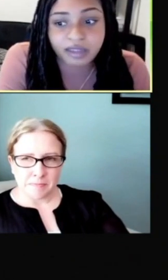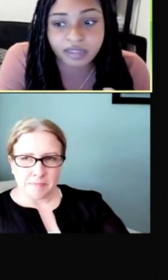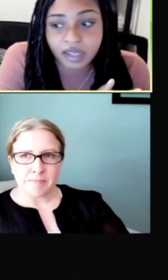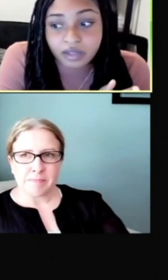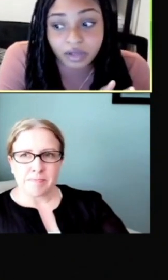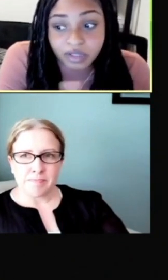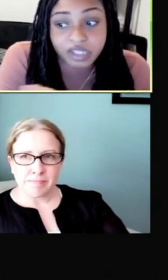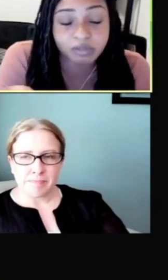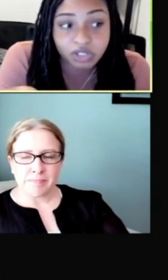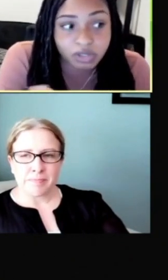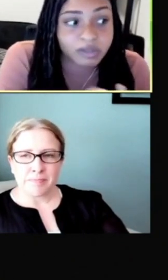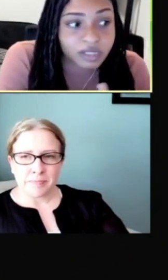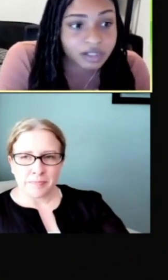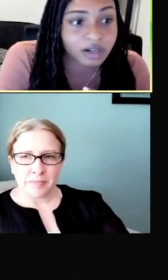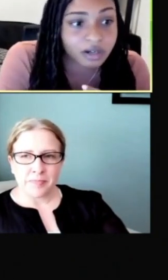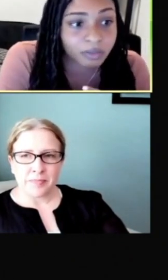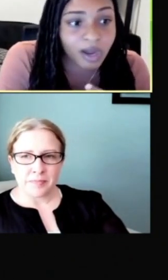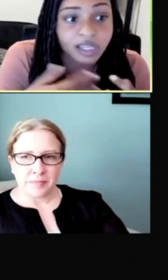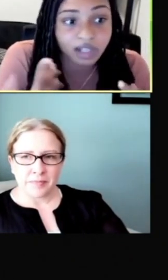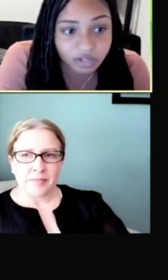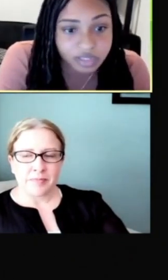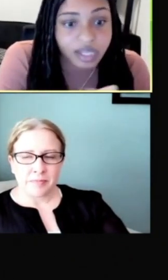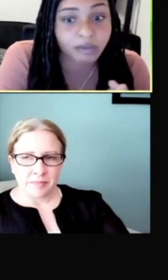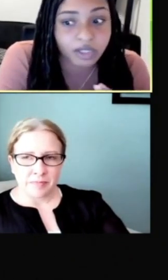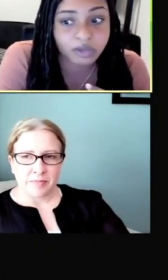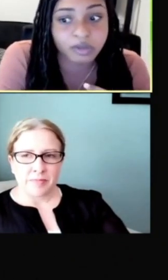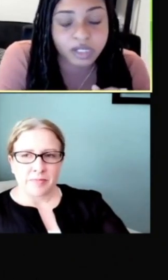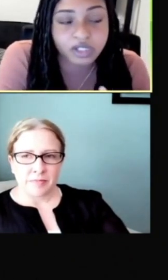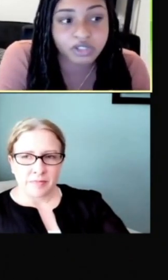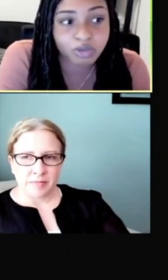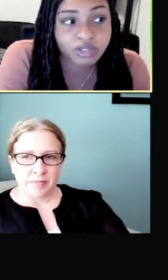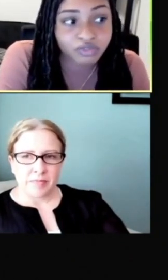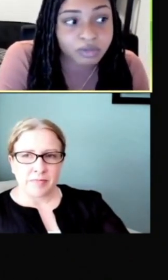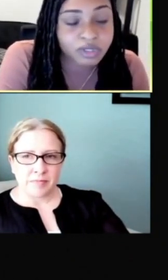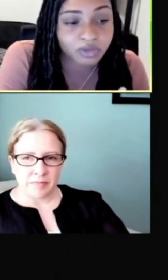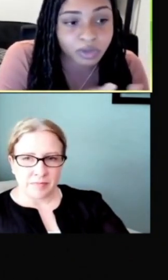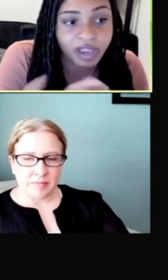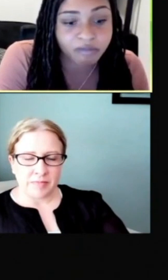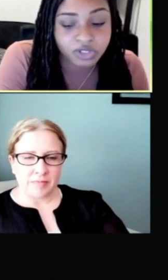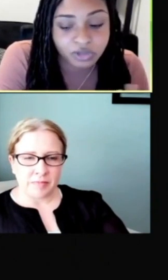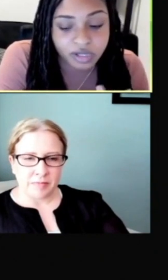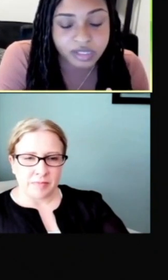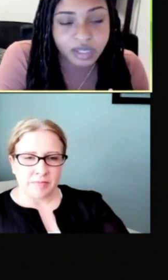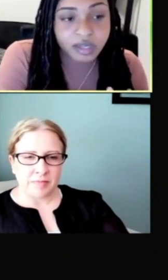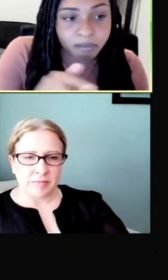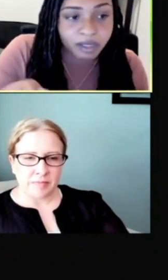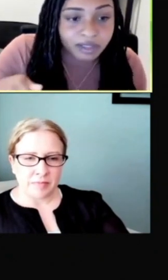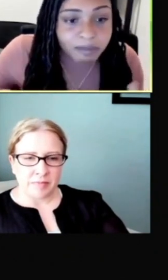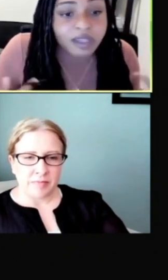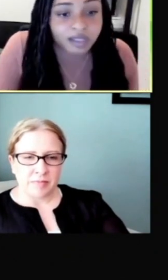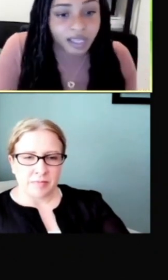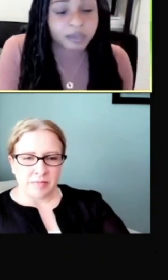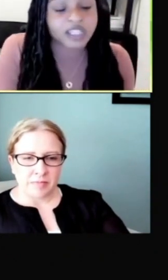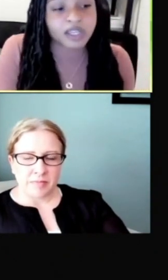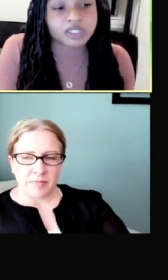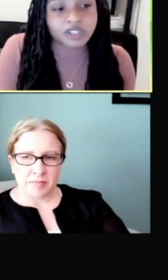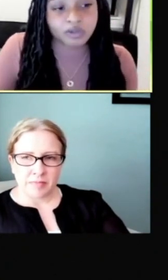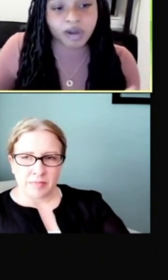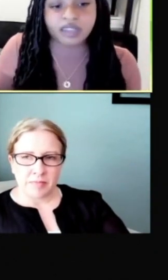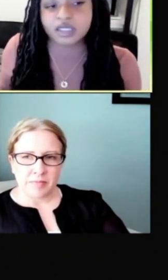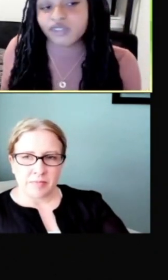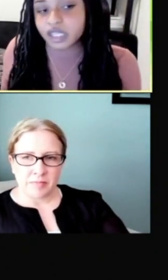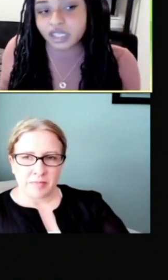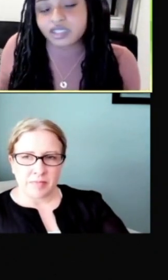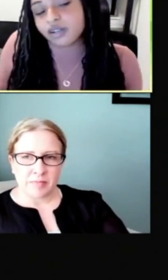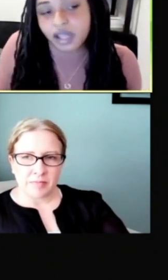the fact that, you know, this mistreatment did occur. I can understand why you would be distrustful or have mistrust, but let me explain to